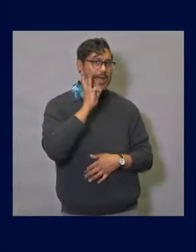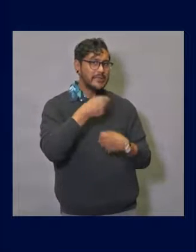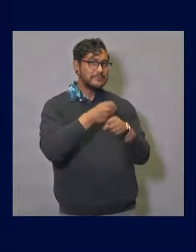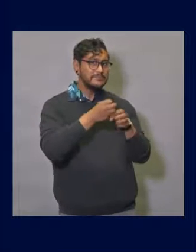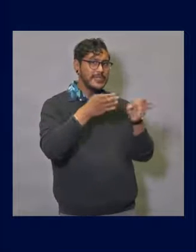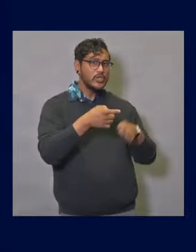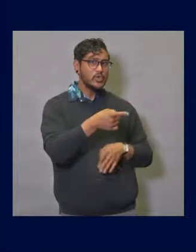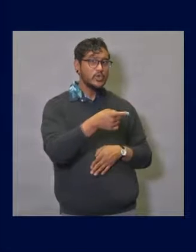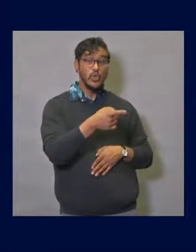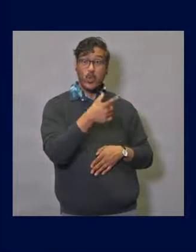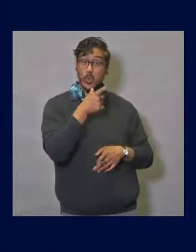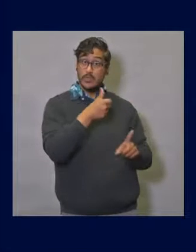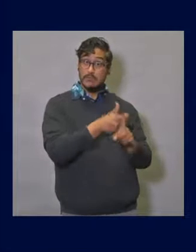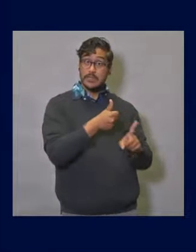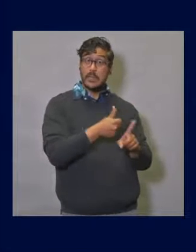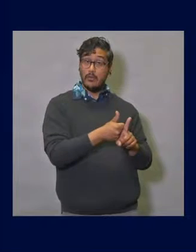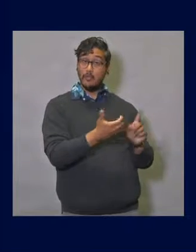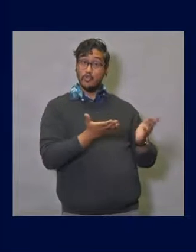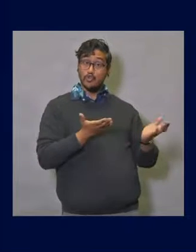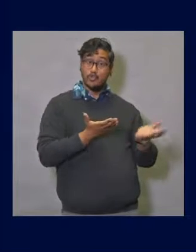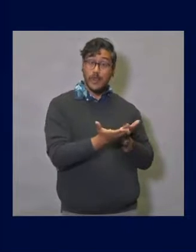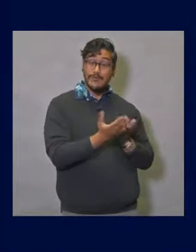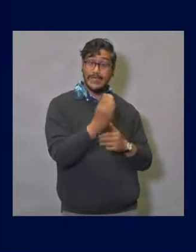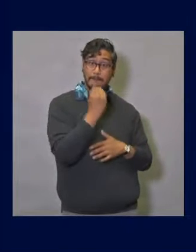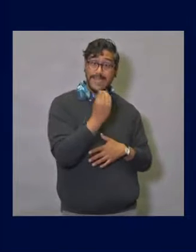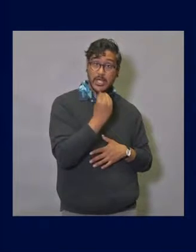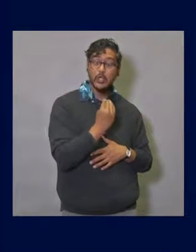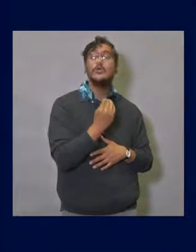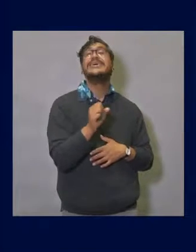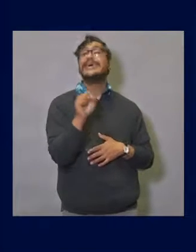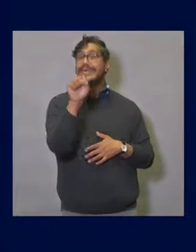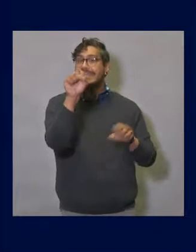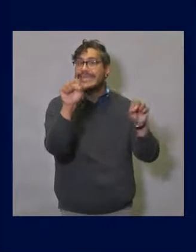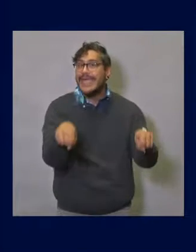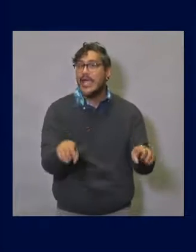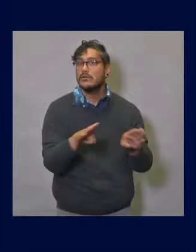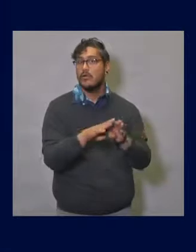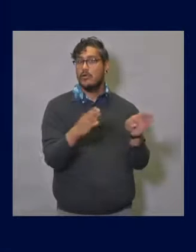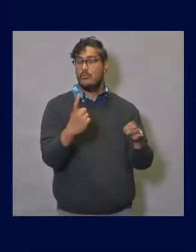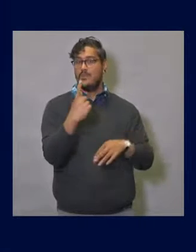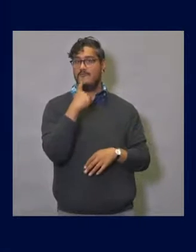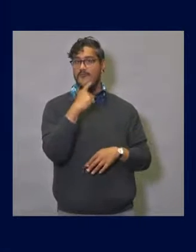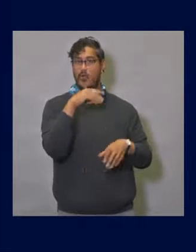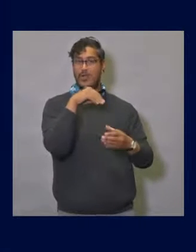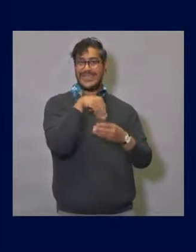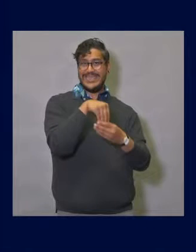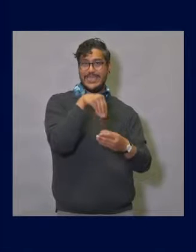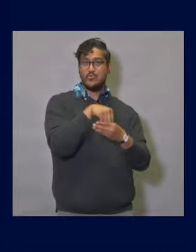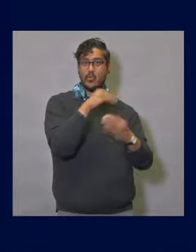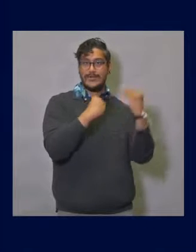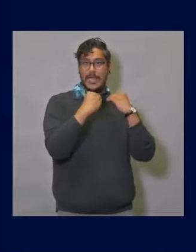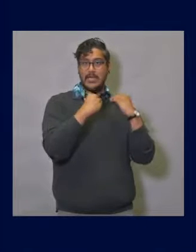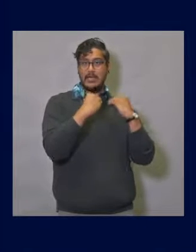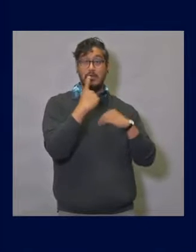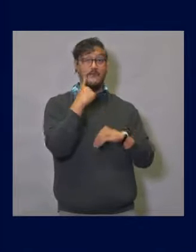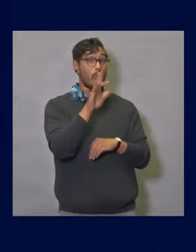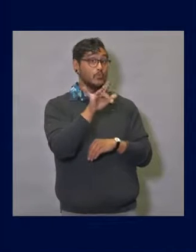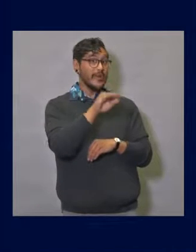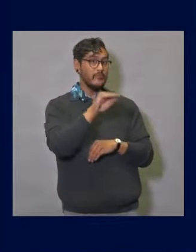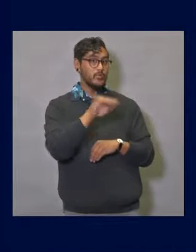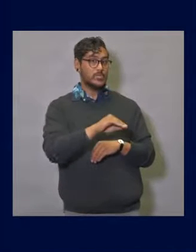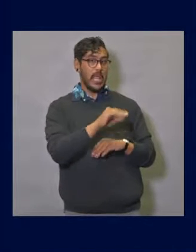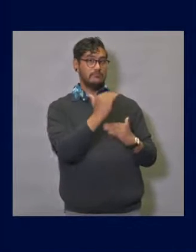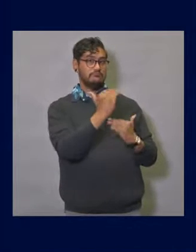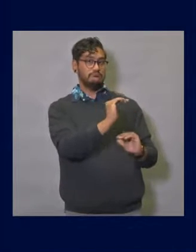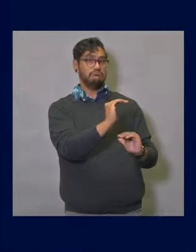bona fide meal can be open for indoor dining operations at 25% of indoor capacity and must